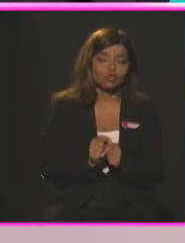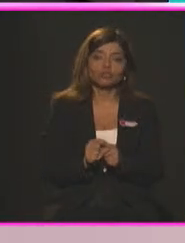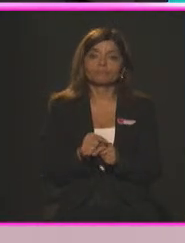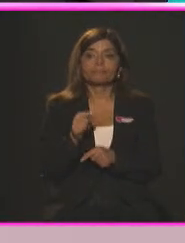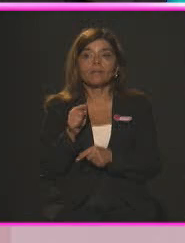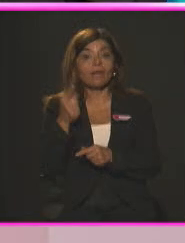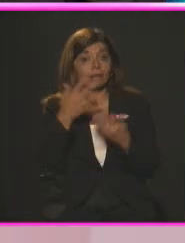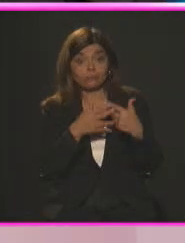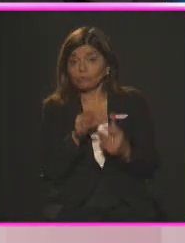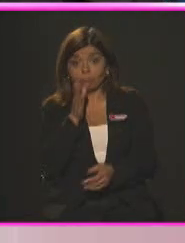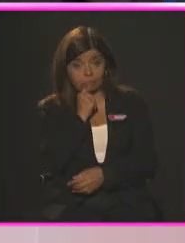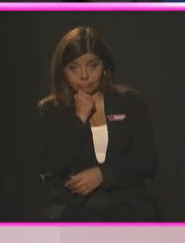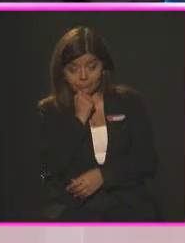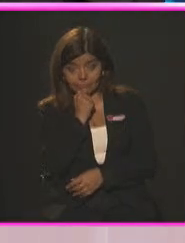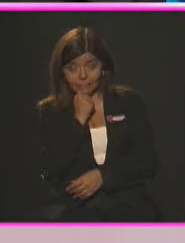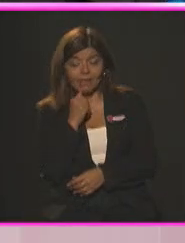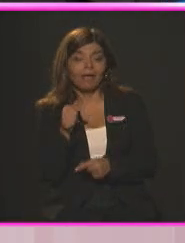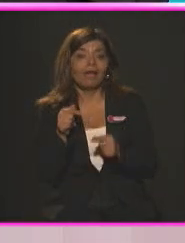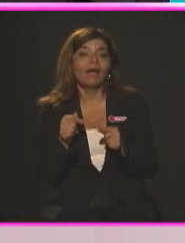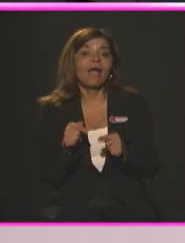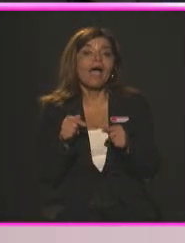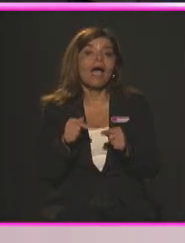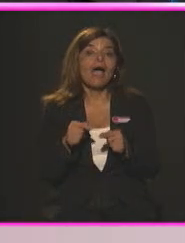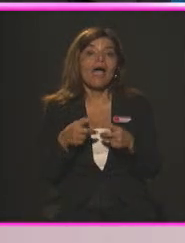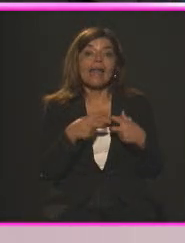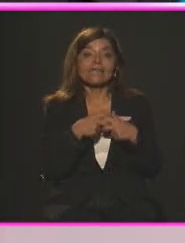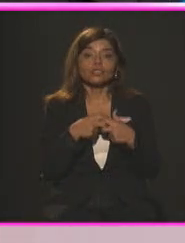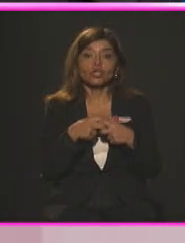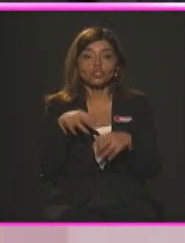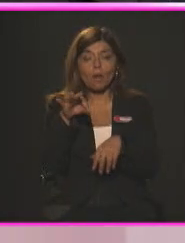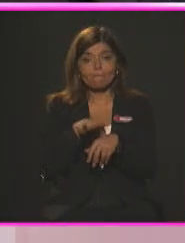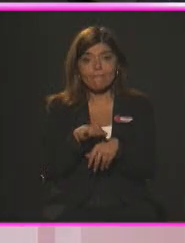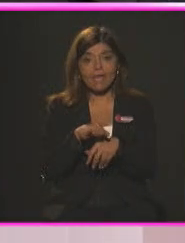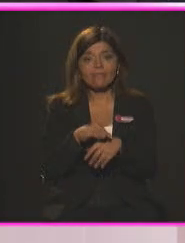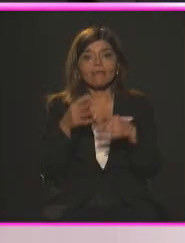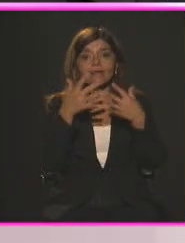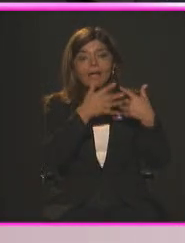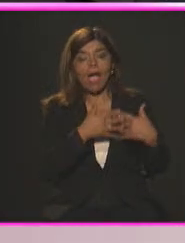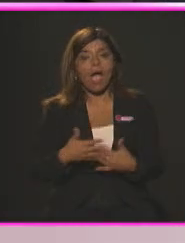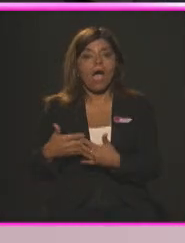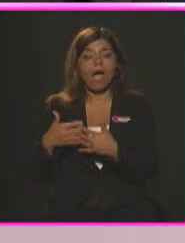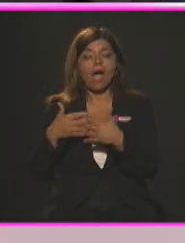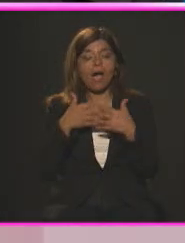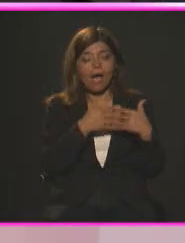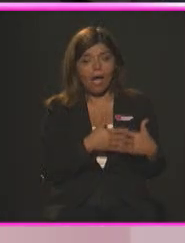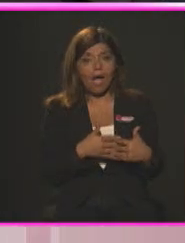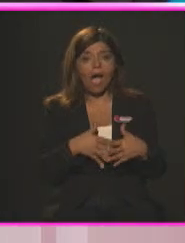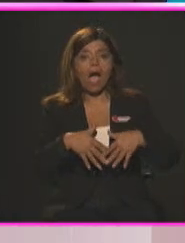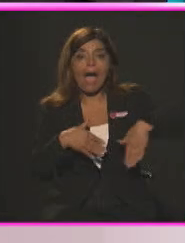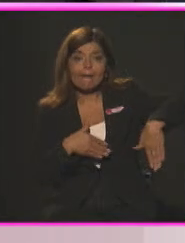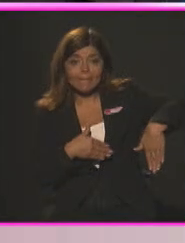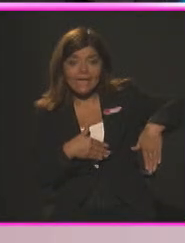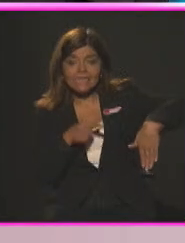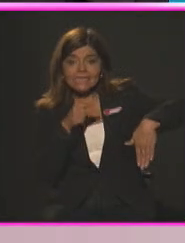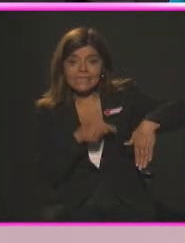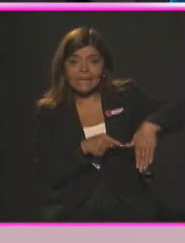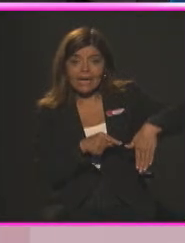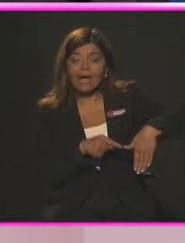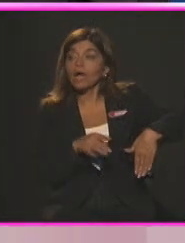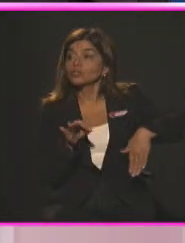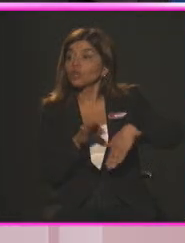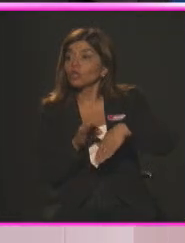coming out in the American Medical Association, saying things that you do not want doctors to say about something that makes